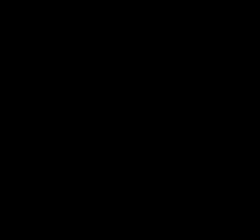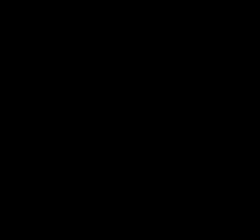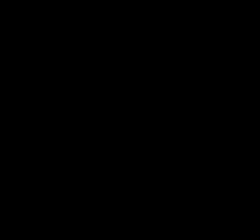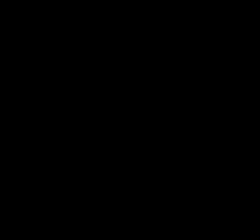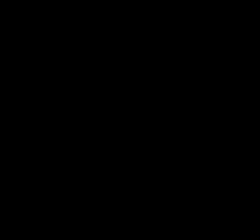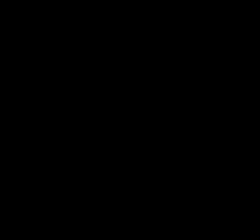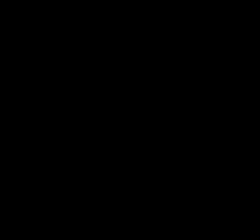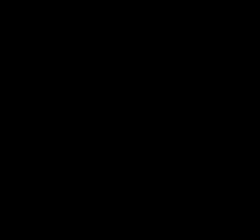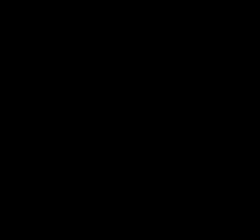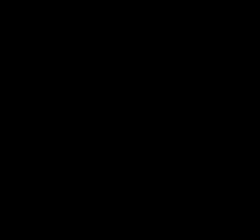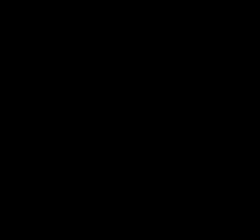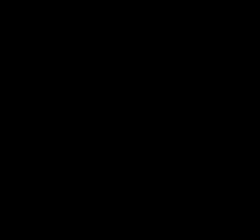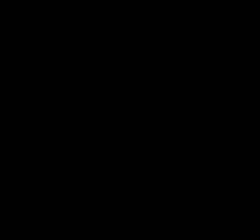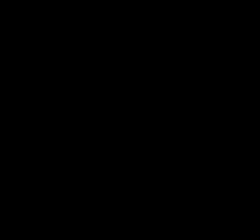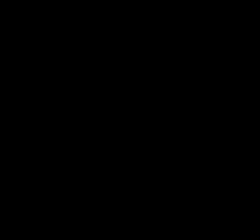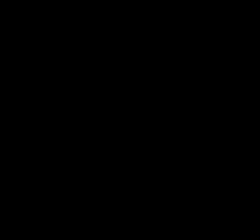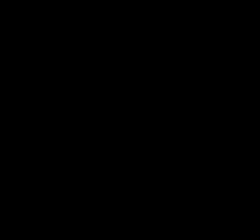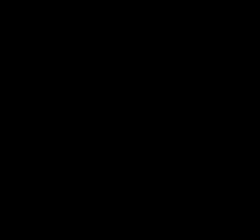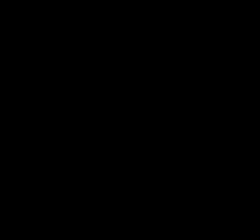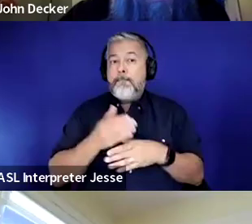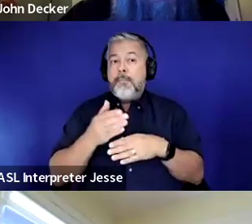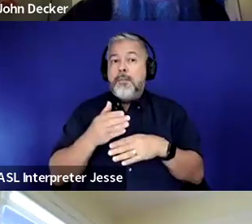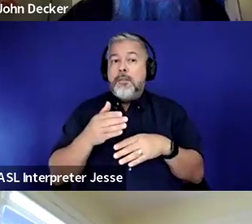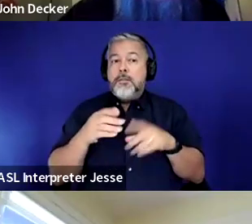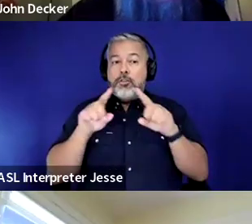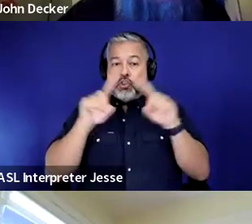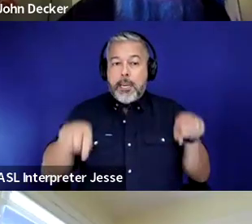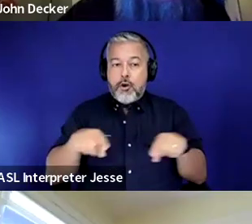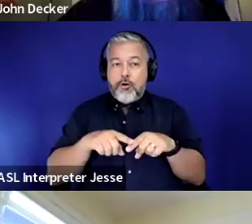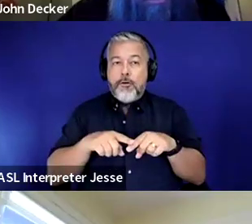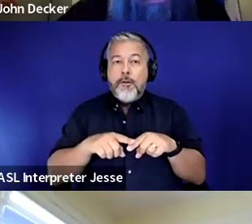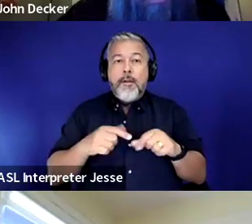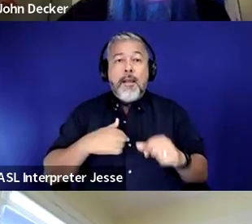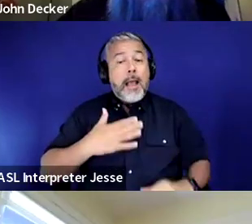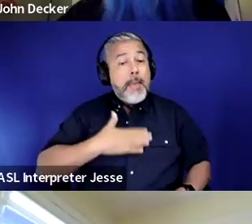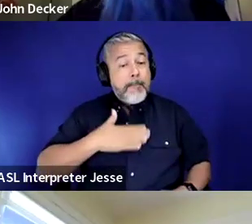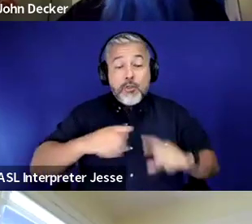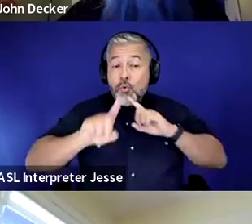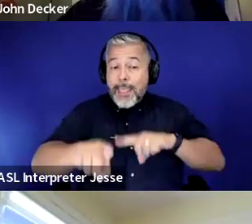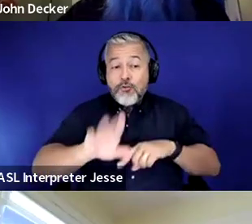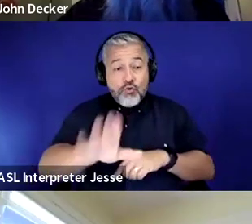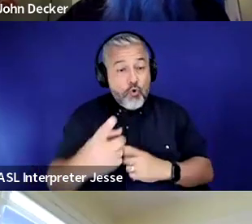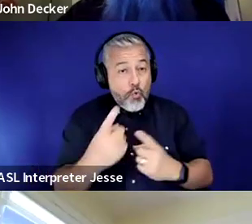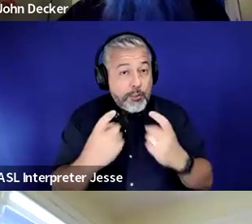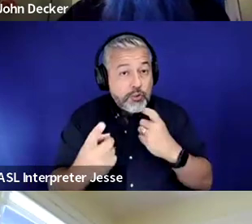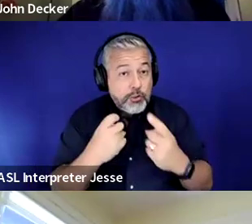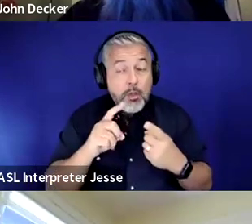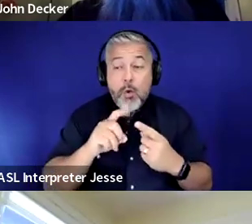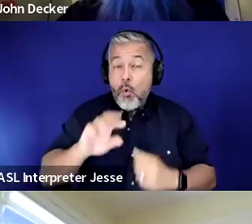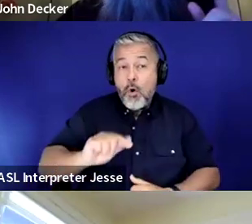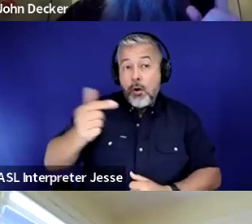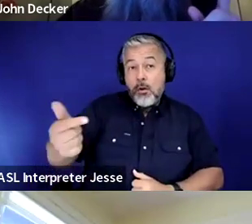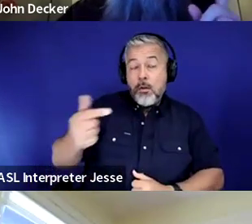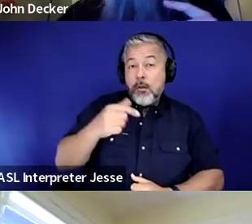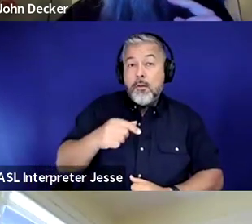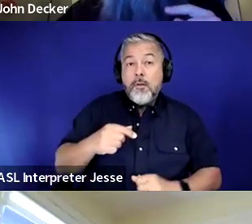have questions? I'll stop my screen share. I'm happy to answer questions, or I'm happy to toss it back to the I was regional. gonna say,